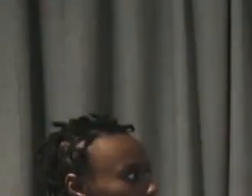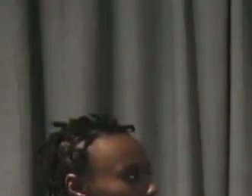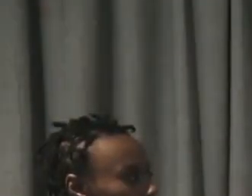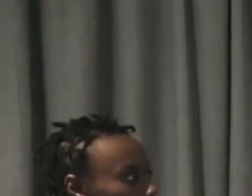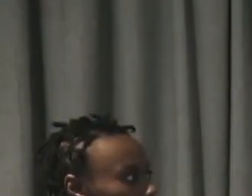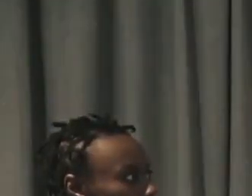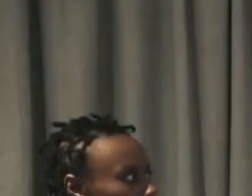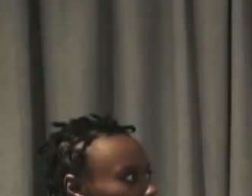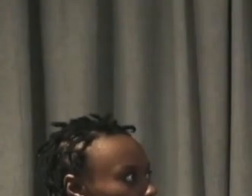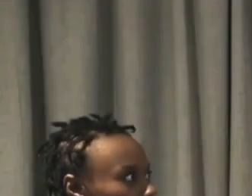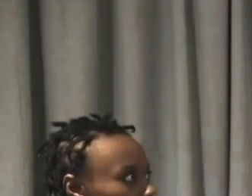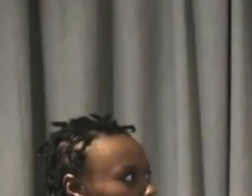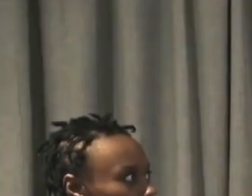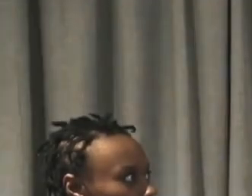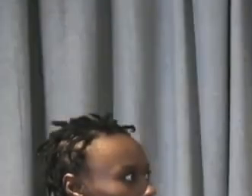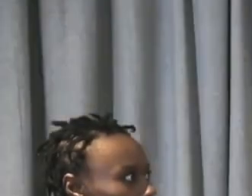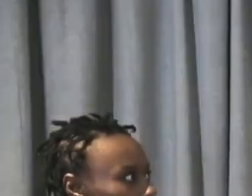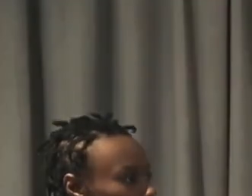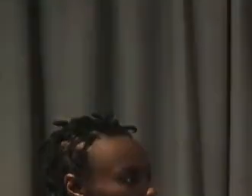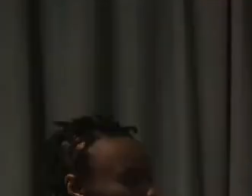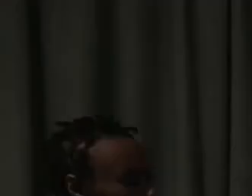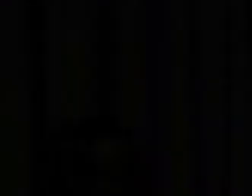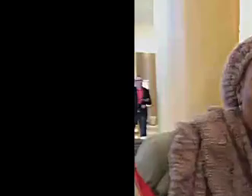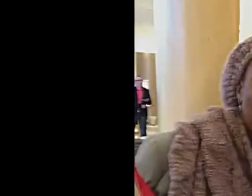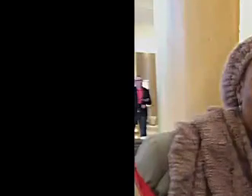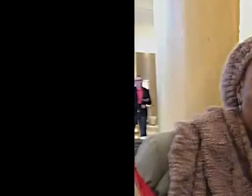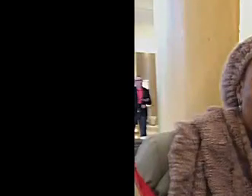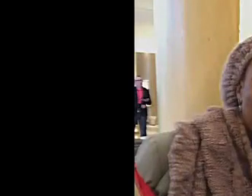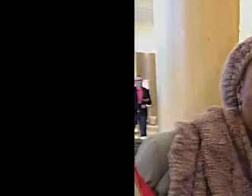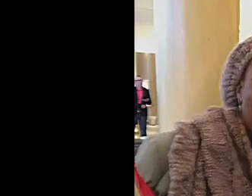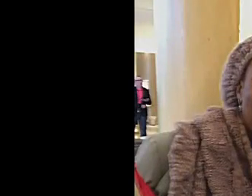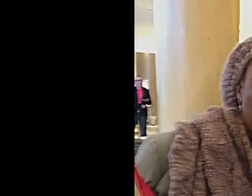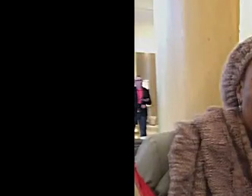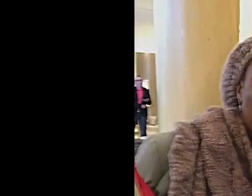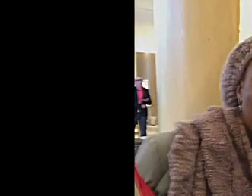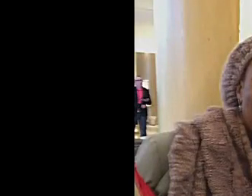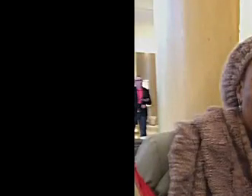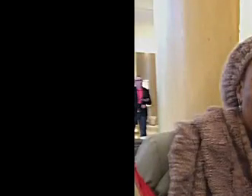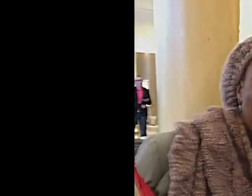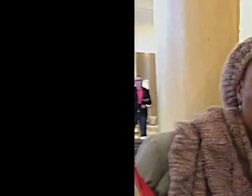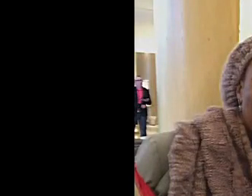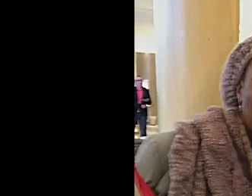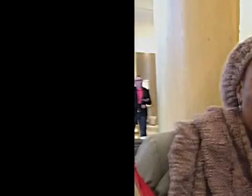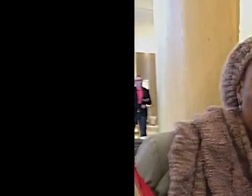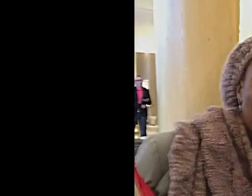important uncle is an important uncle. So we saw it unfold.